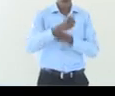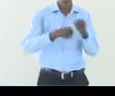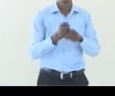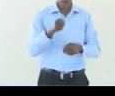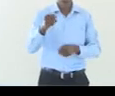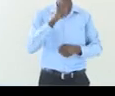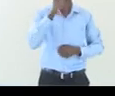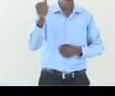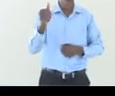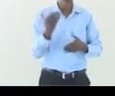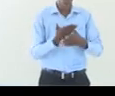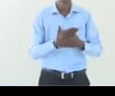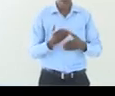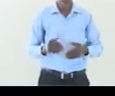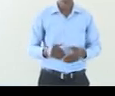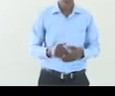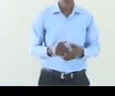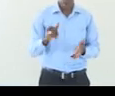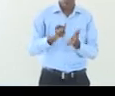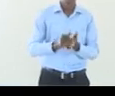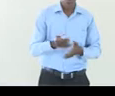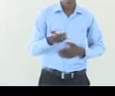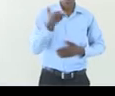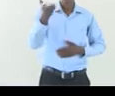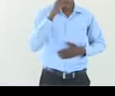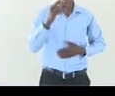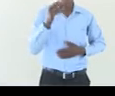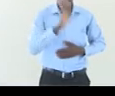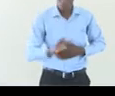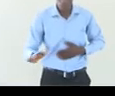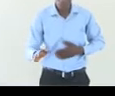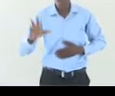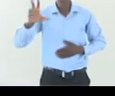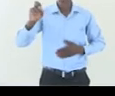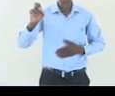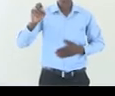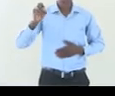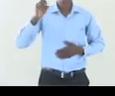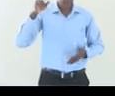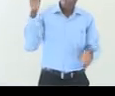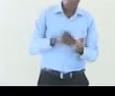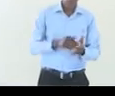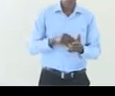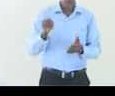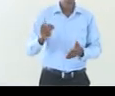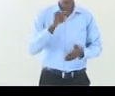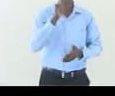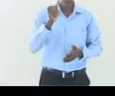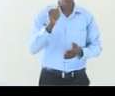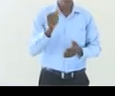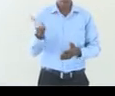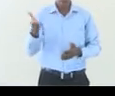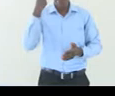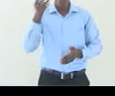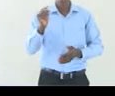don't bother that there are children that 30,000 naira is not available to be spent for them in that whole